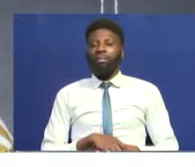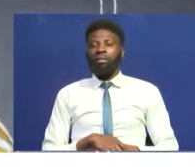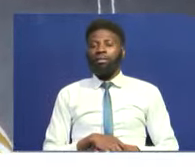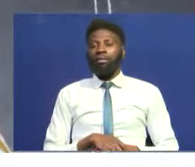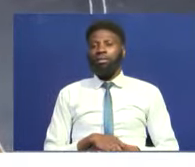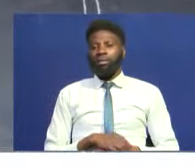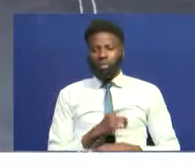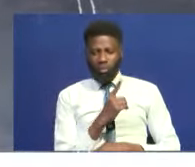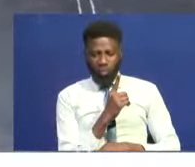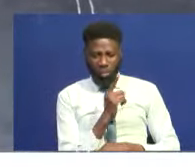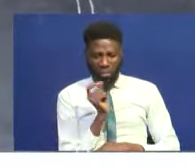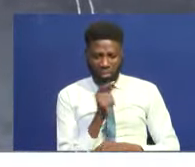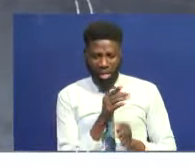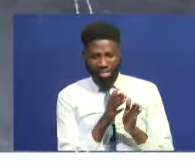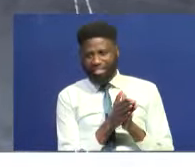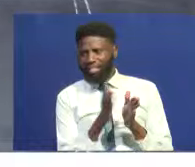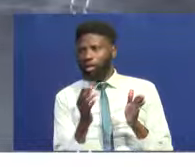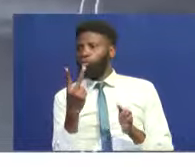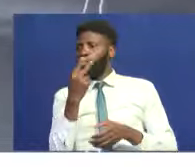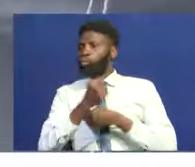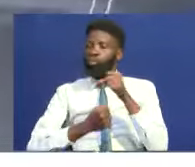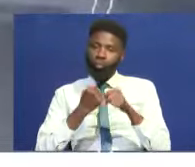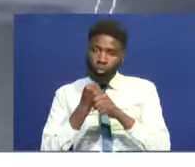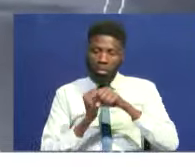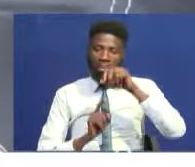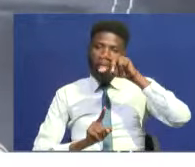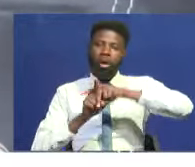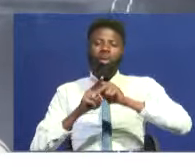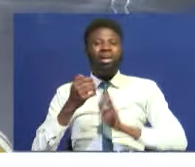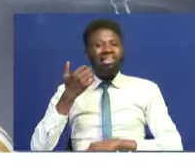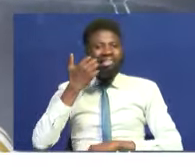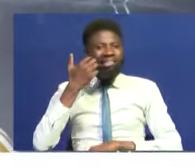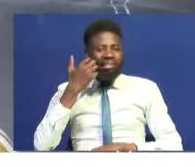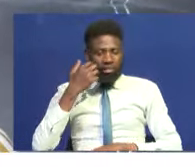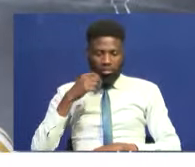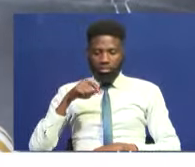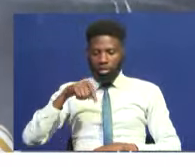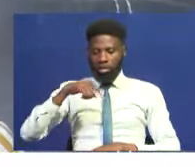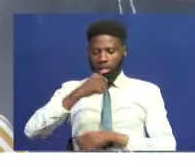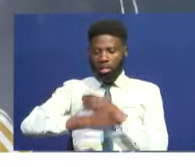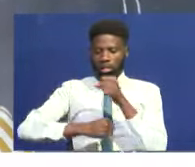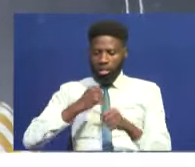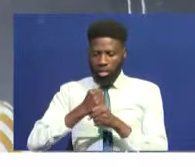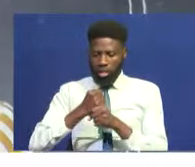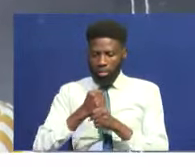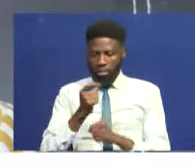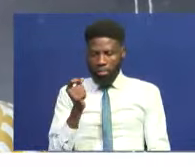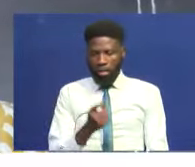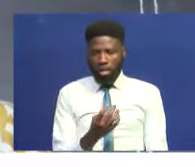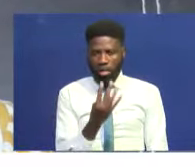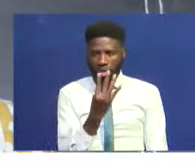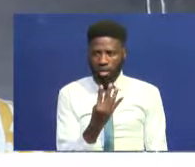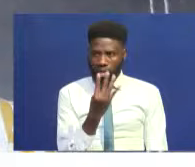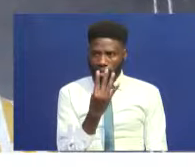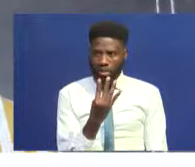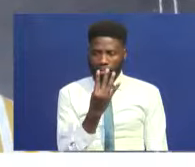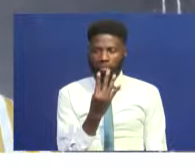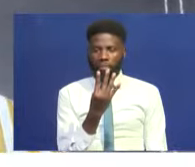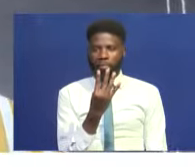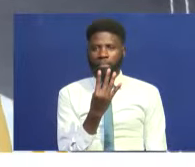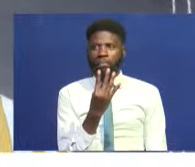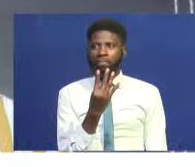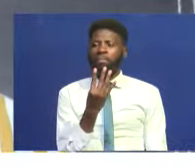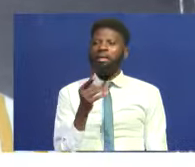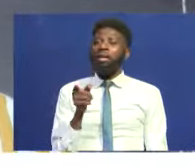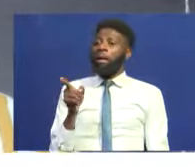one month to 2 years, he became sick. That is this year, early this year, around April. He was